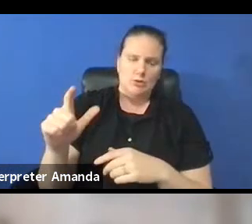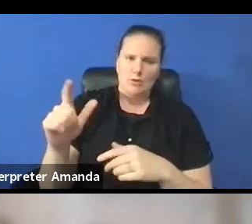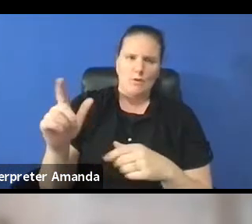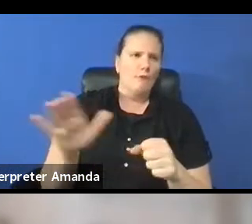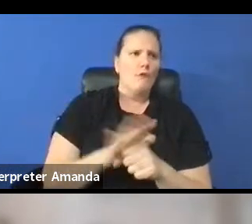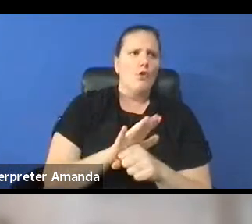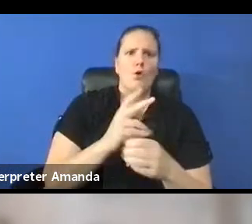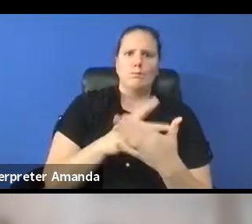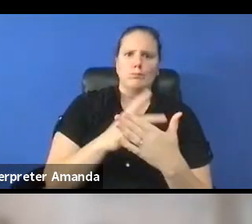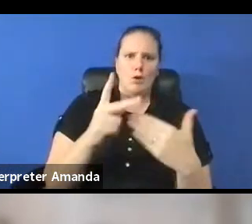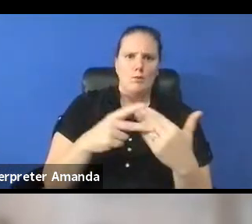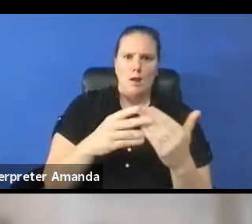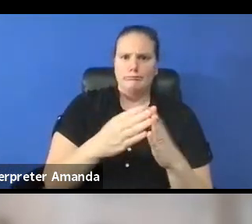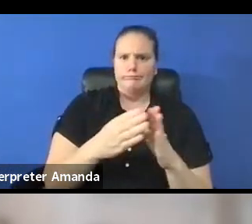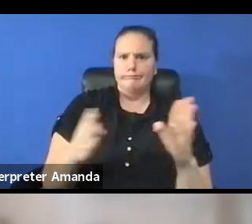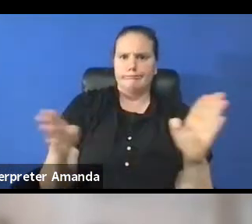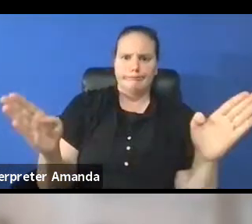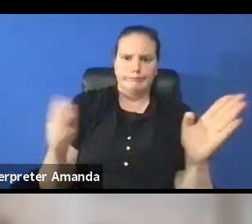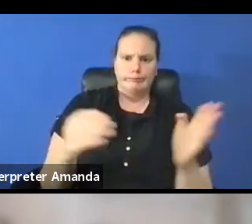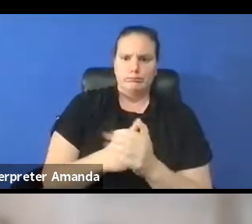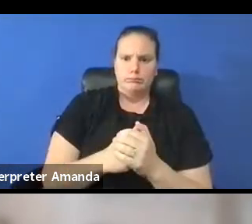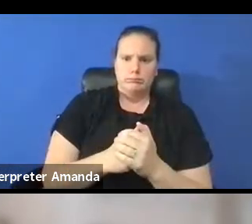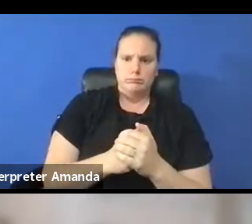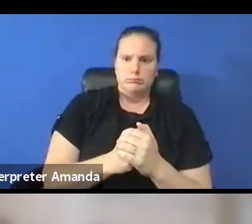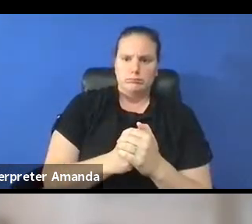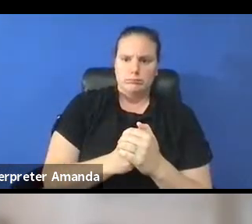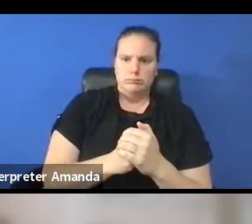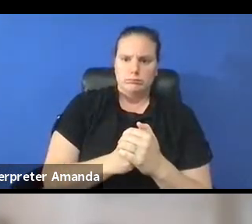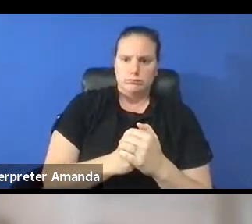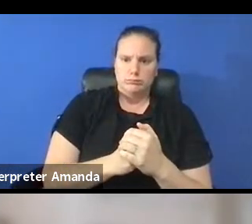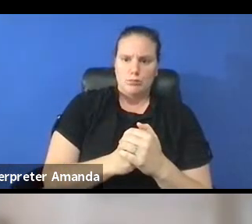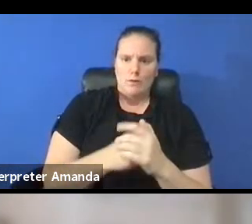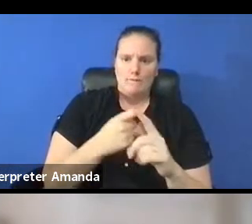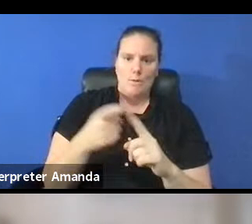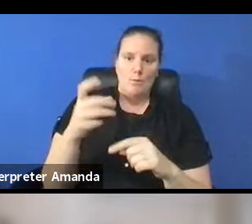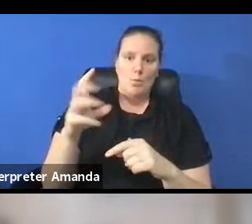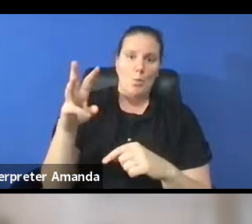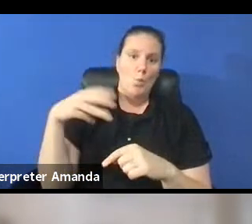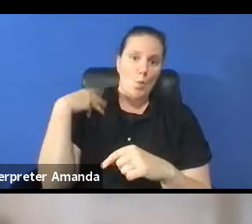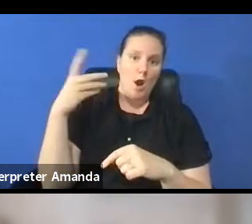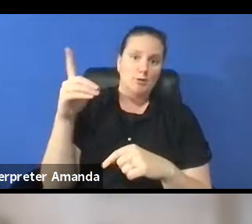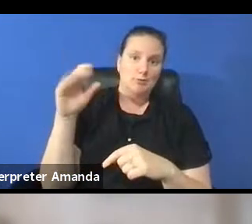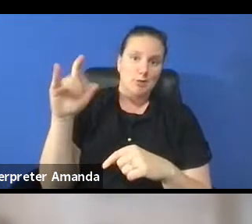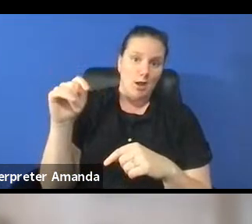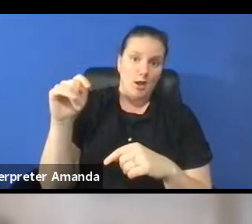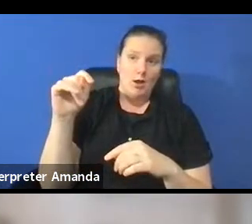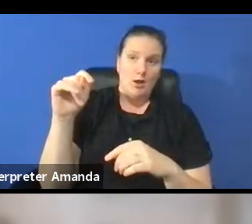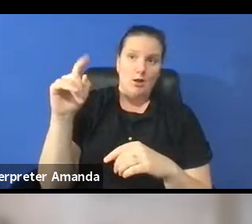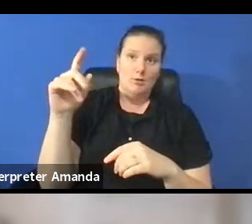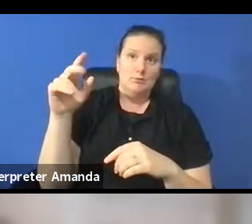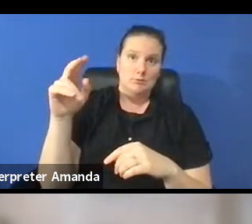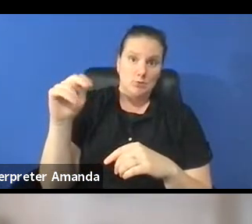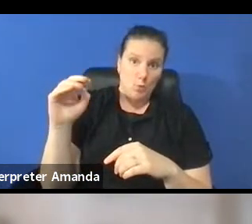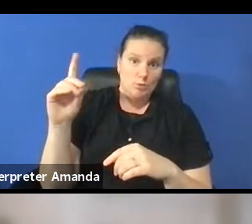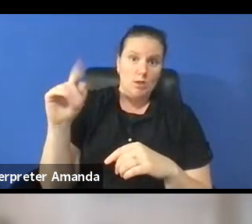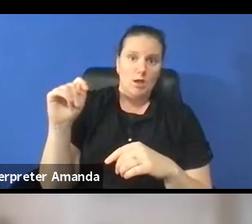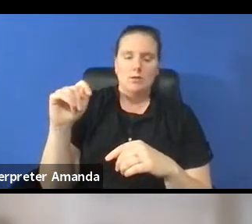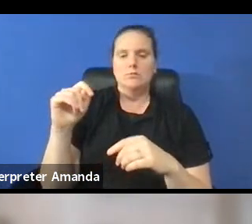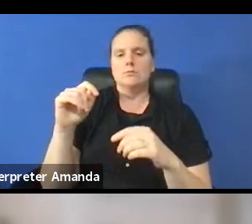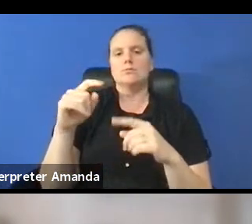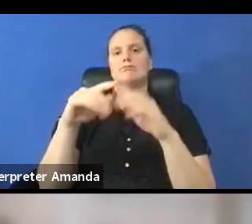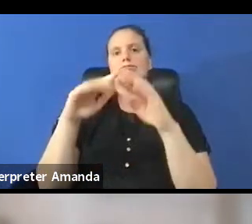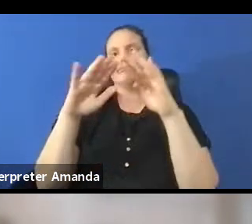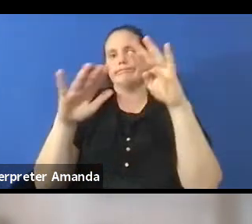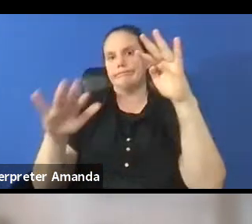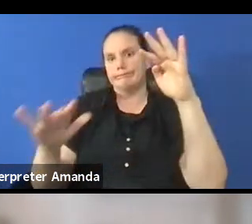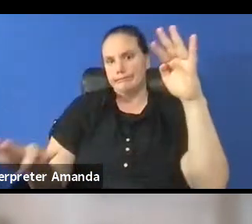program. From all the way up from the WSDOT, NODOT, all the way down to the developers and contractors